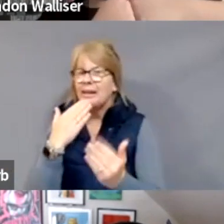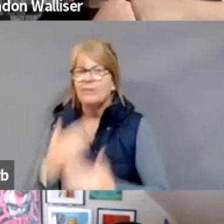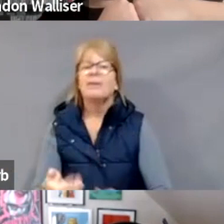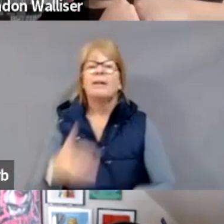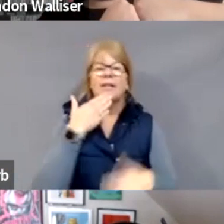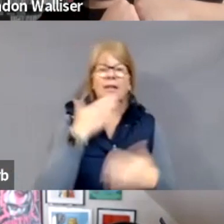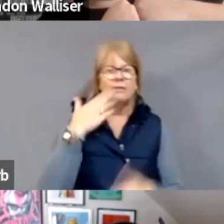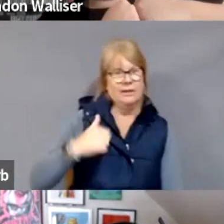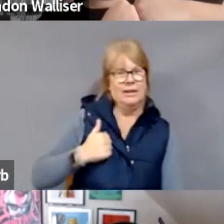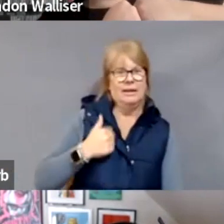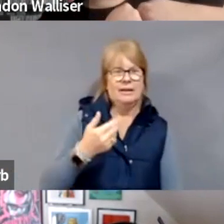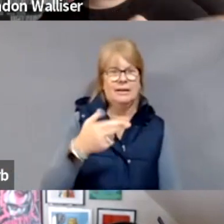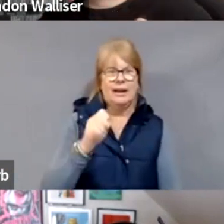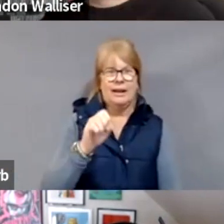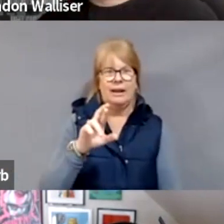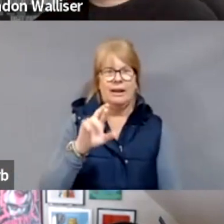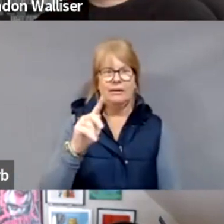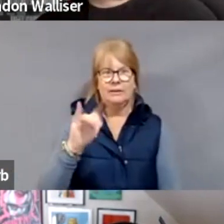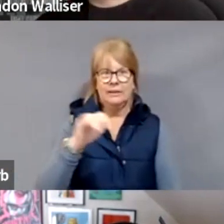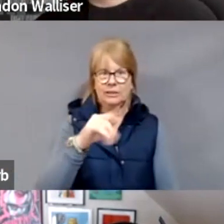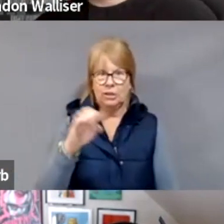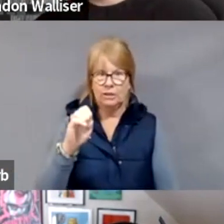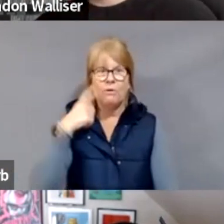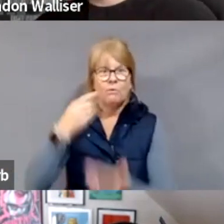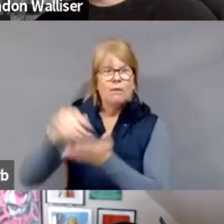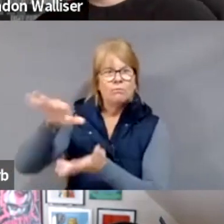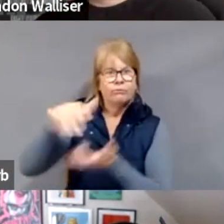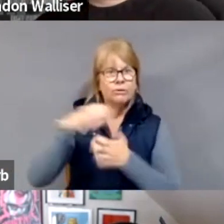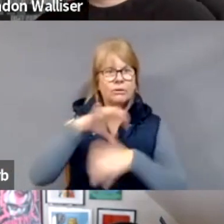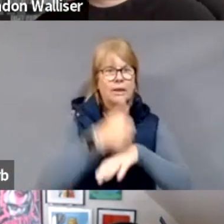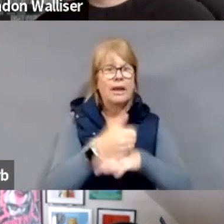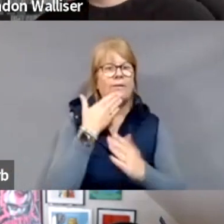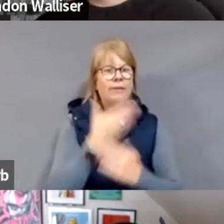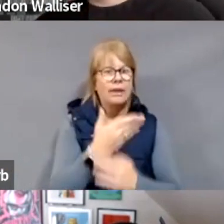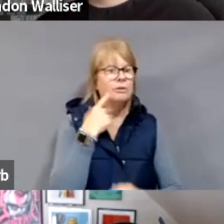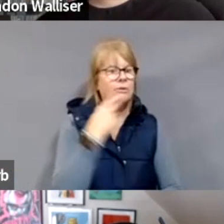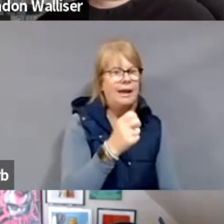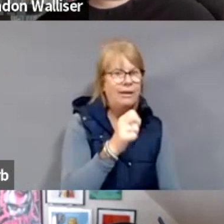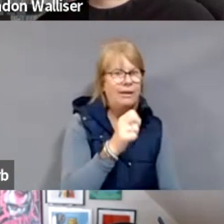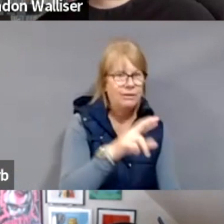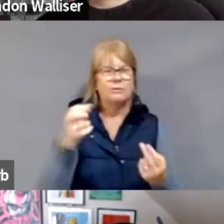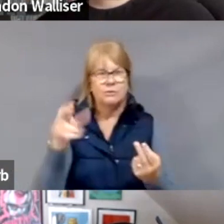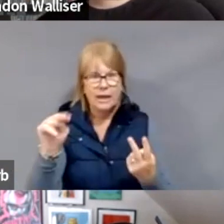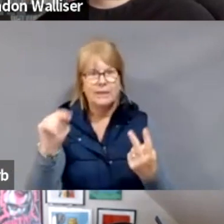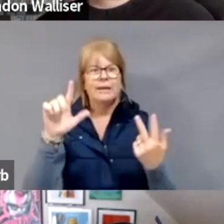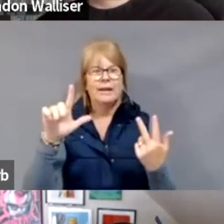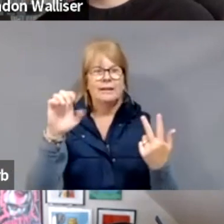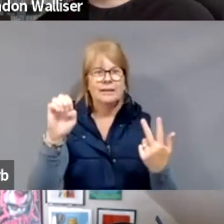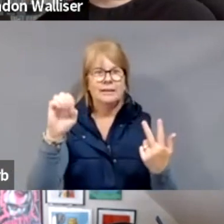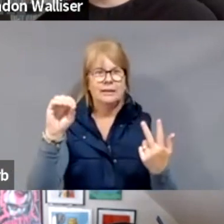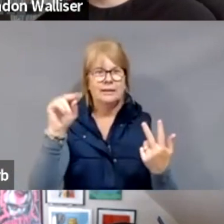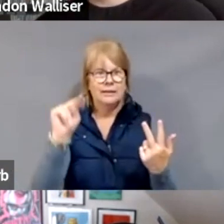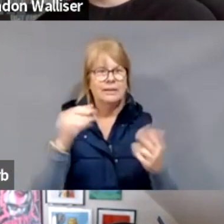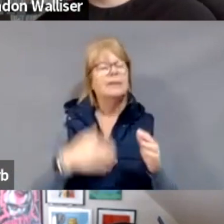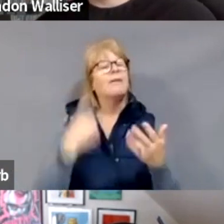Canadian Heritage for funding these professional development sessions. And thank you so much to Heather and Jennifer and Leon for leading us through